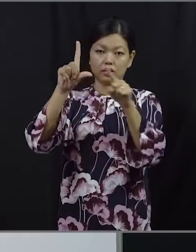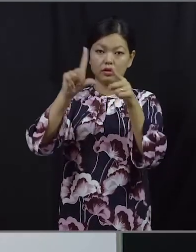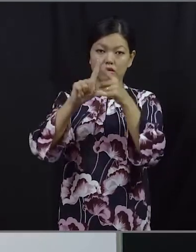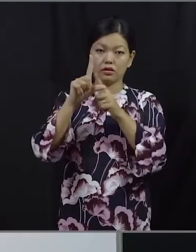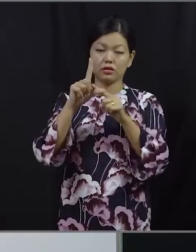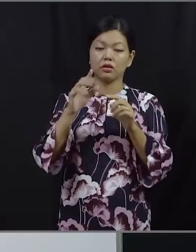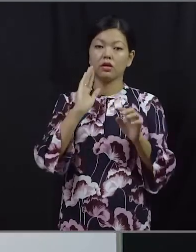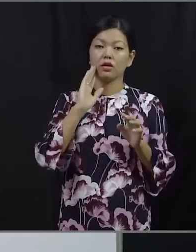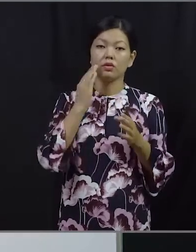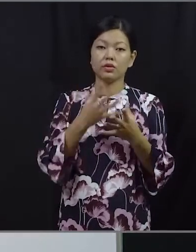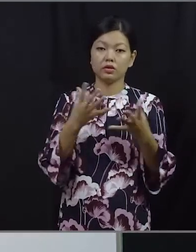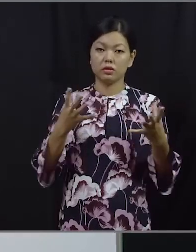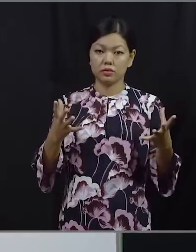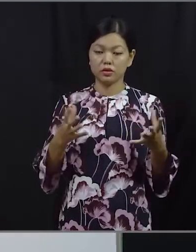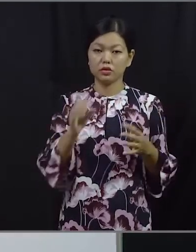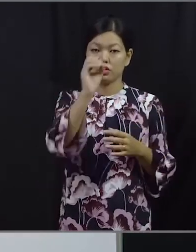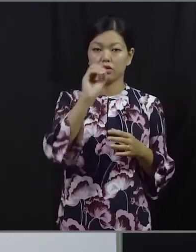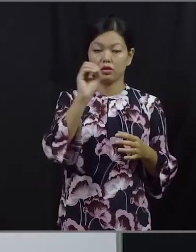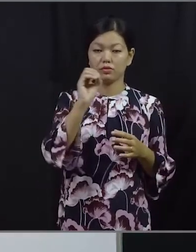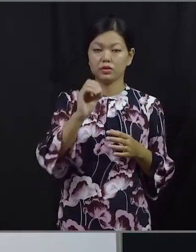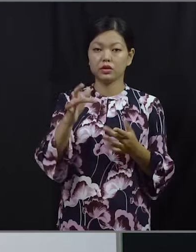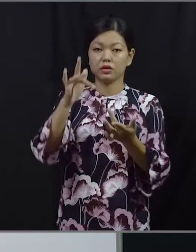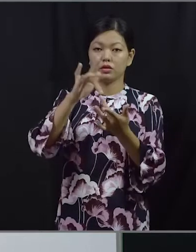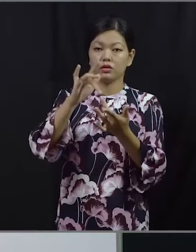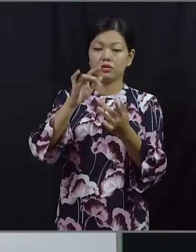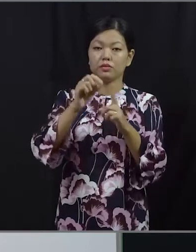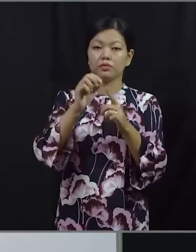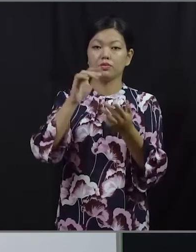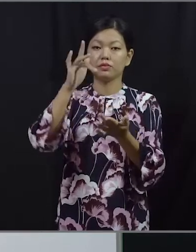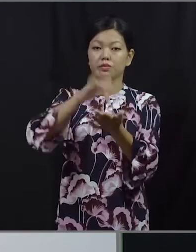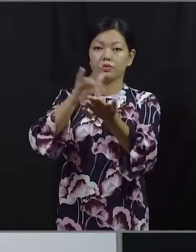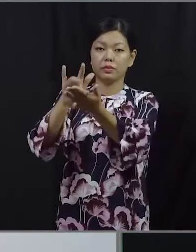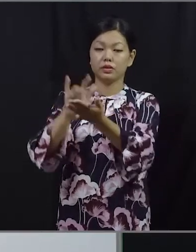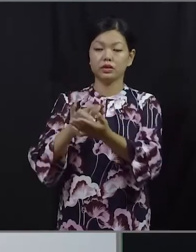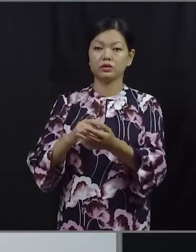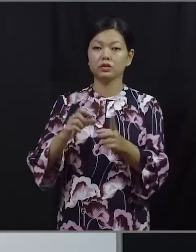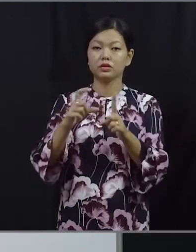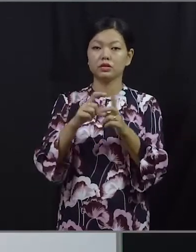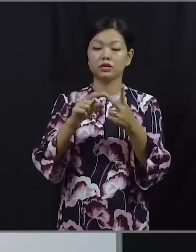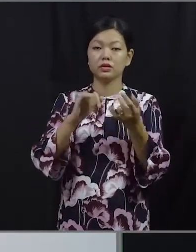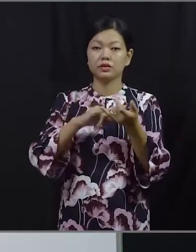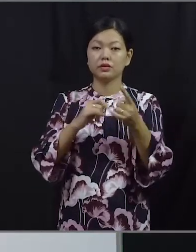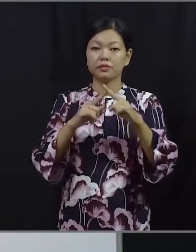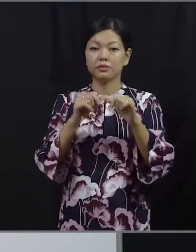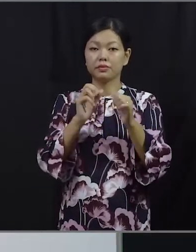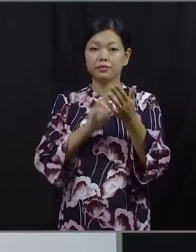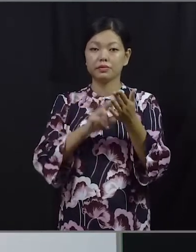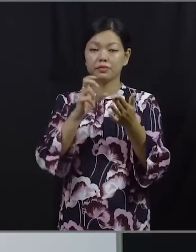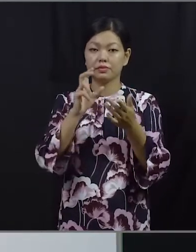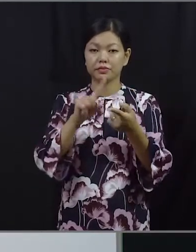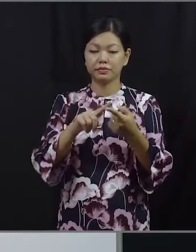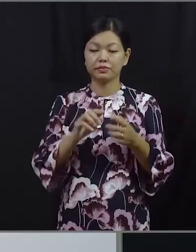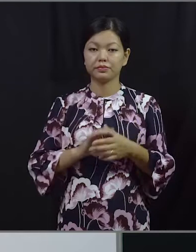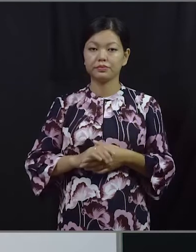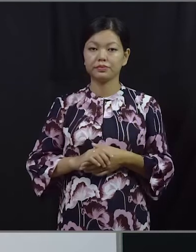object is placed at least distance of distinct vision. This is very simple. Okay, you can go through it. Okay, every time the same. Okay, magnifying power definition